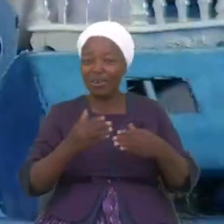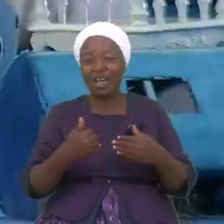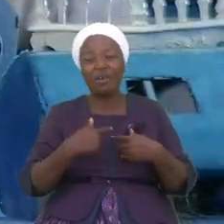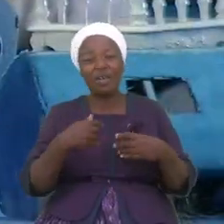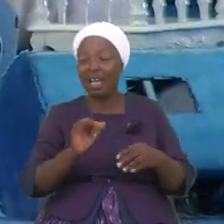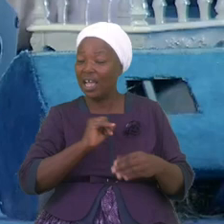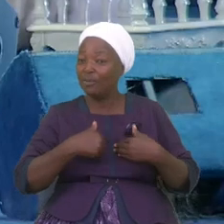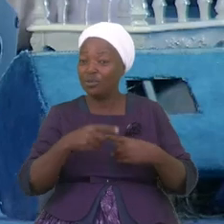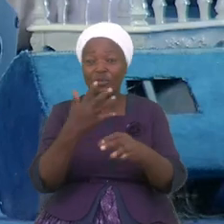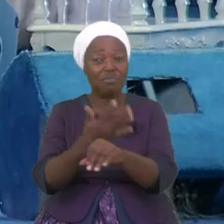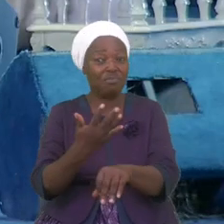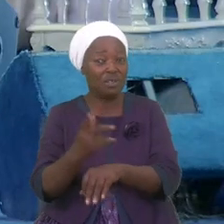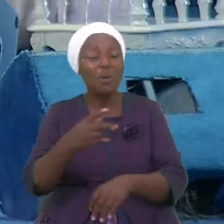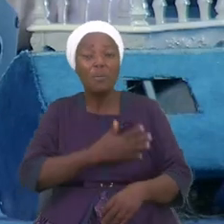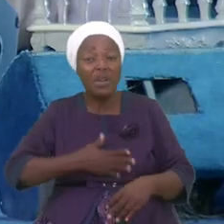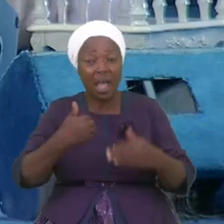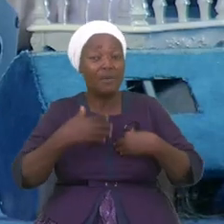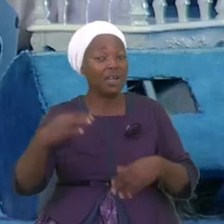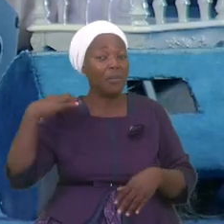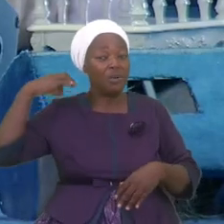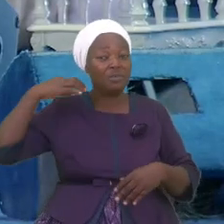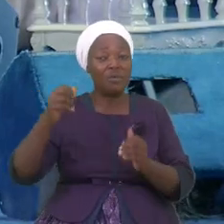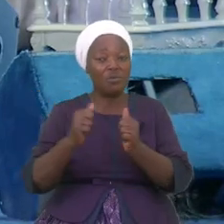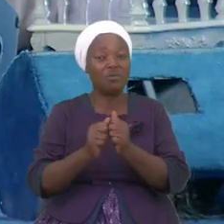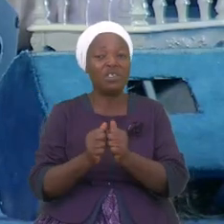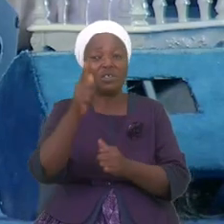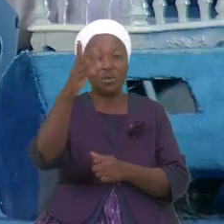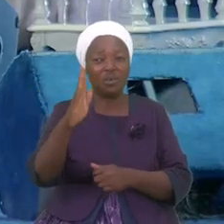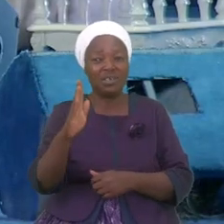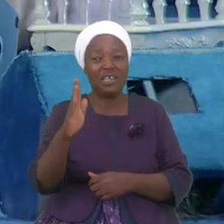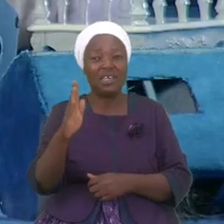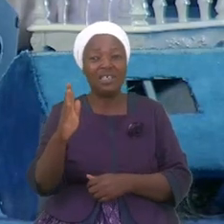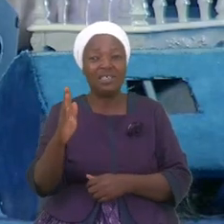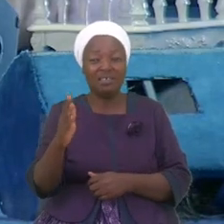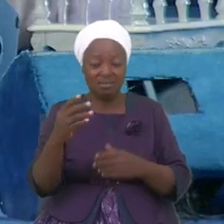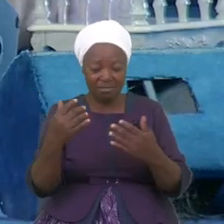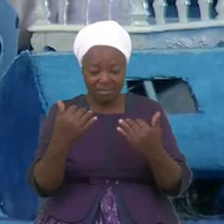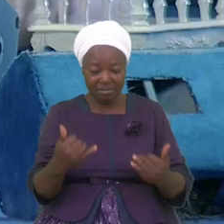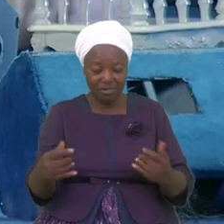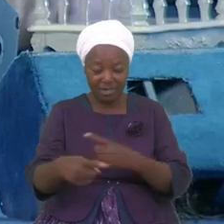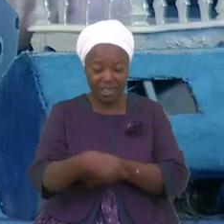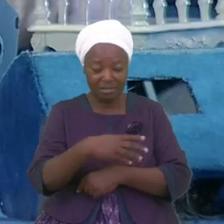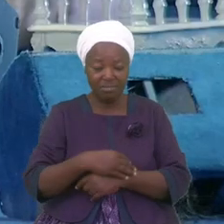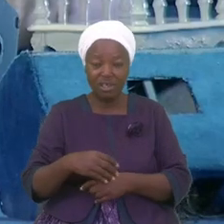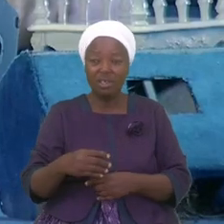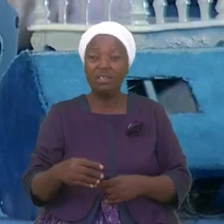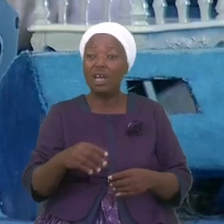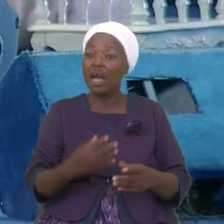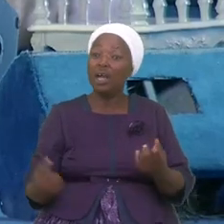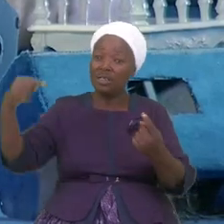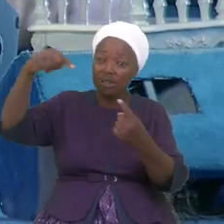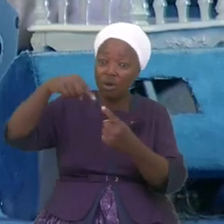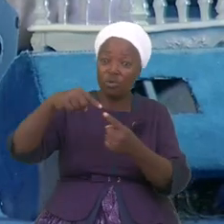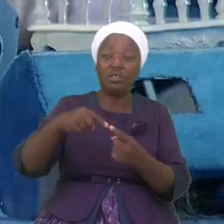Have appointment with God. 6 days between today and Tuesday. Come every